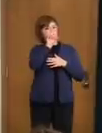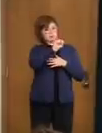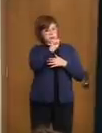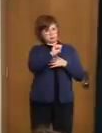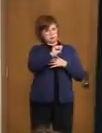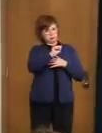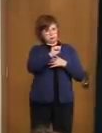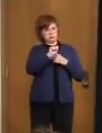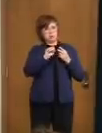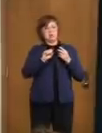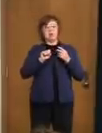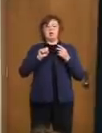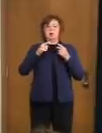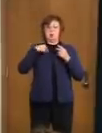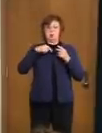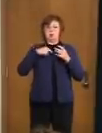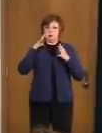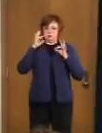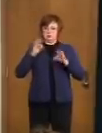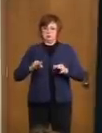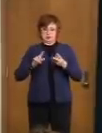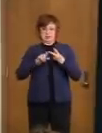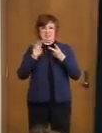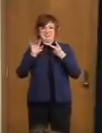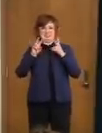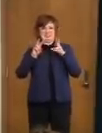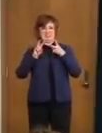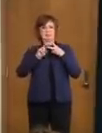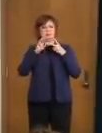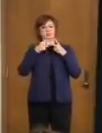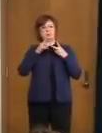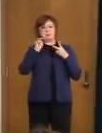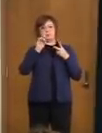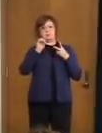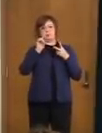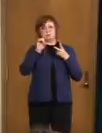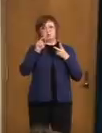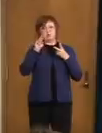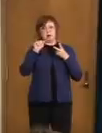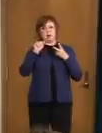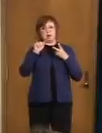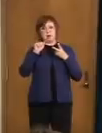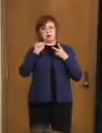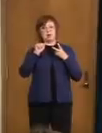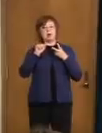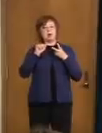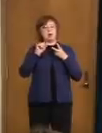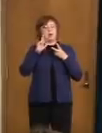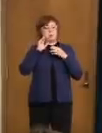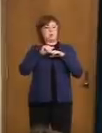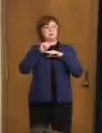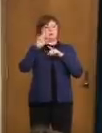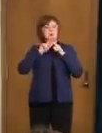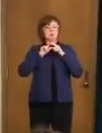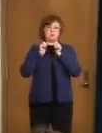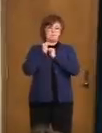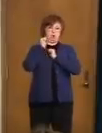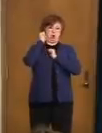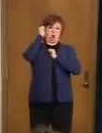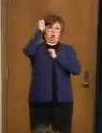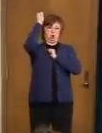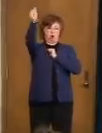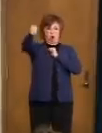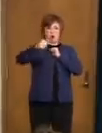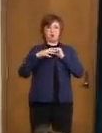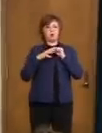a significant portion of our first batch of Moderna vaccines to the most rural and remote areas of our province. And I think there was good reason